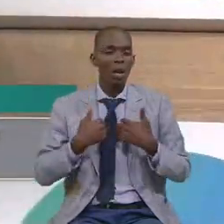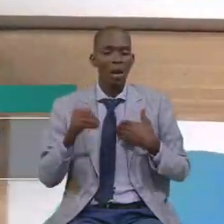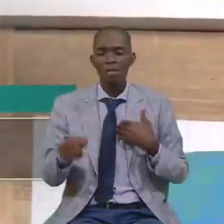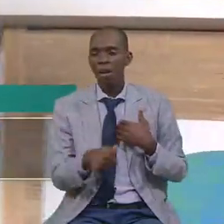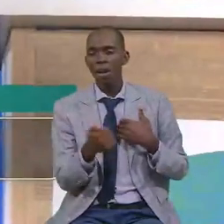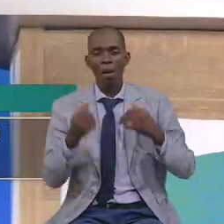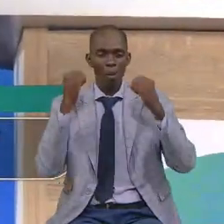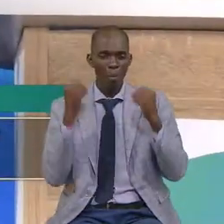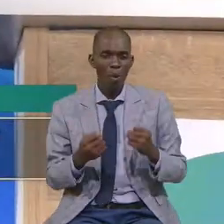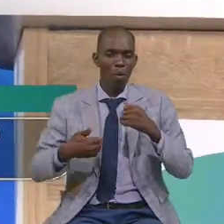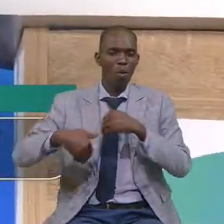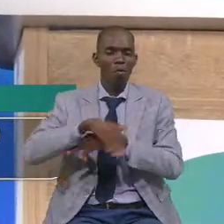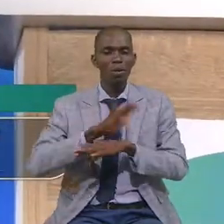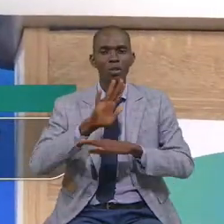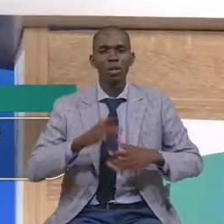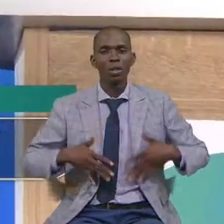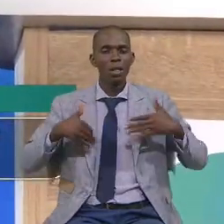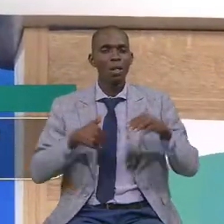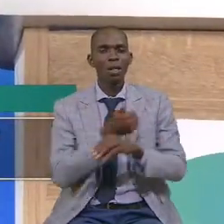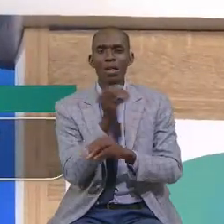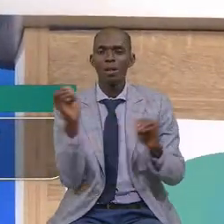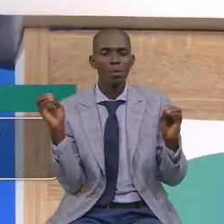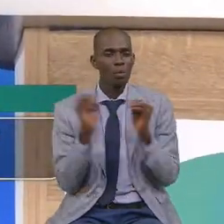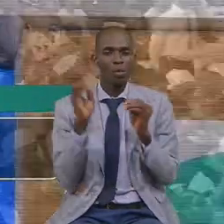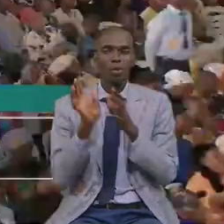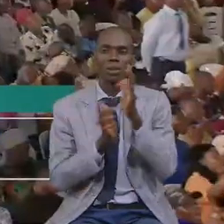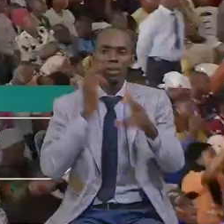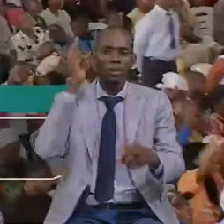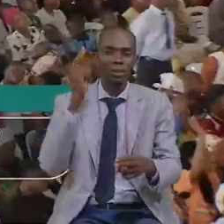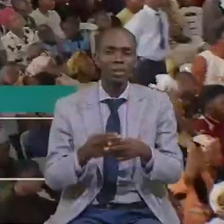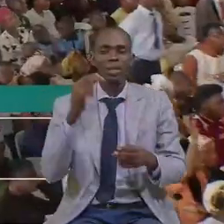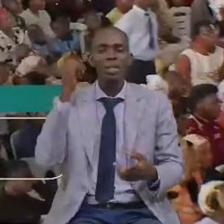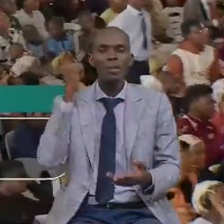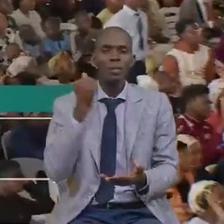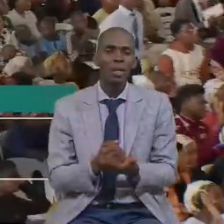over your life anymore in Jesus' name.